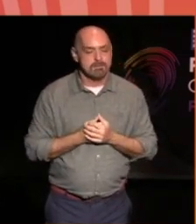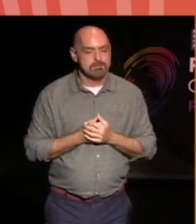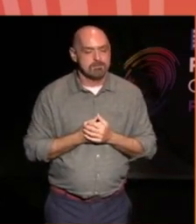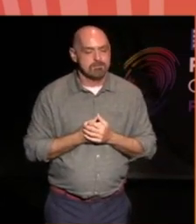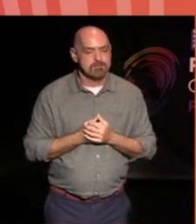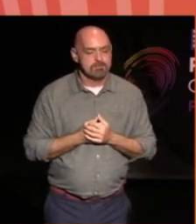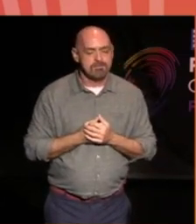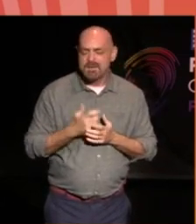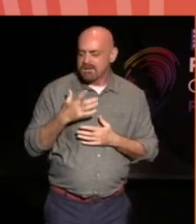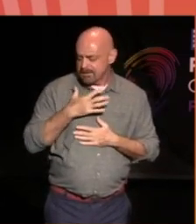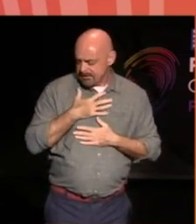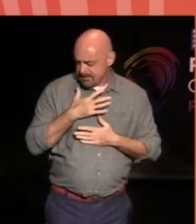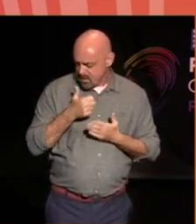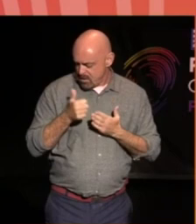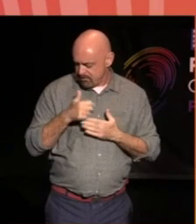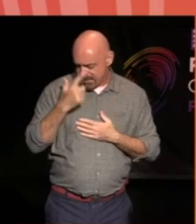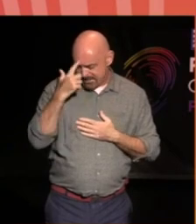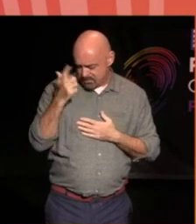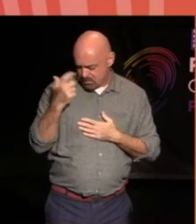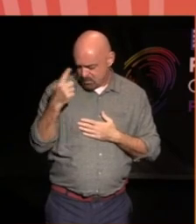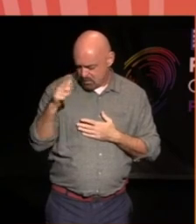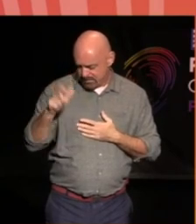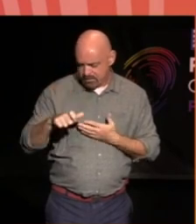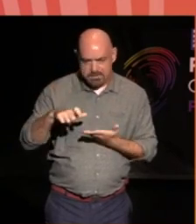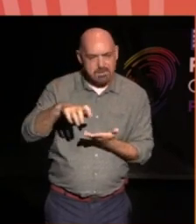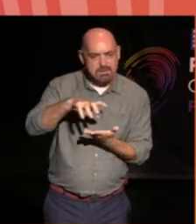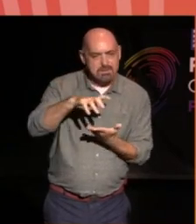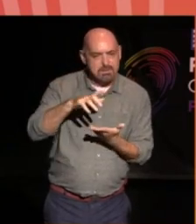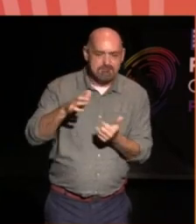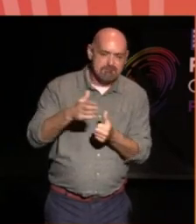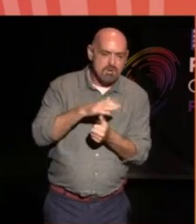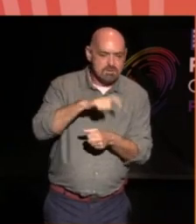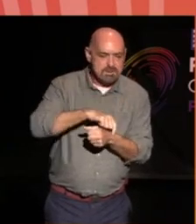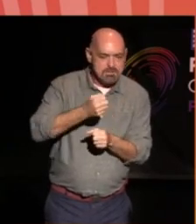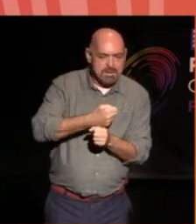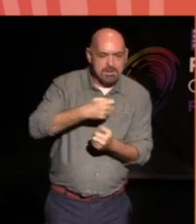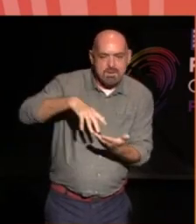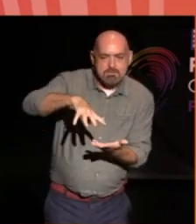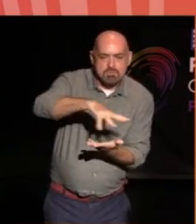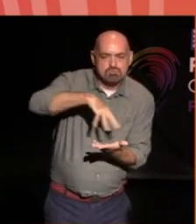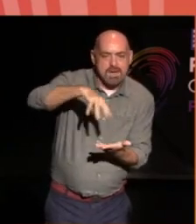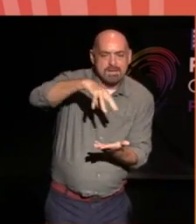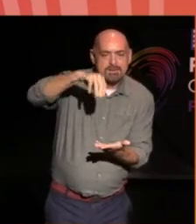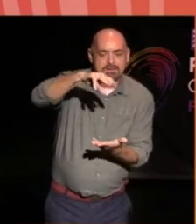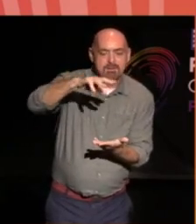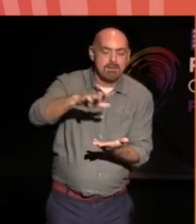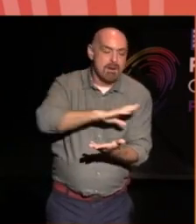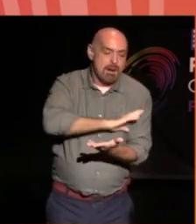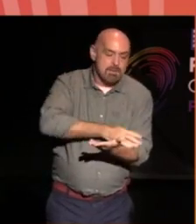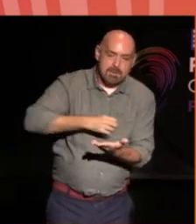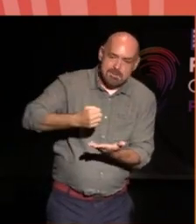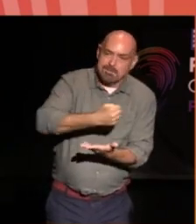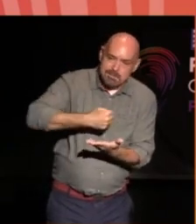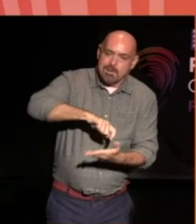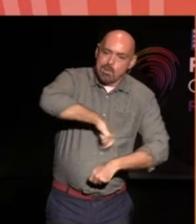I often think about the person who invented meringue. Their aching arm,